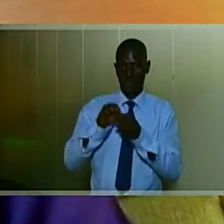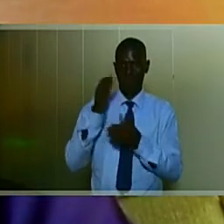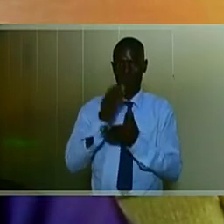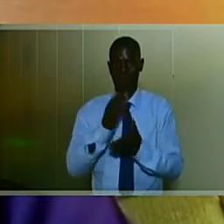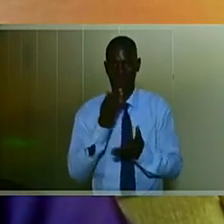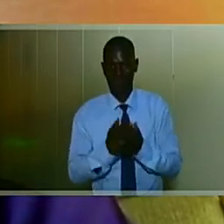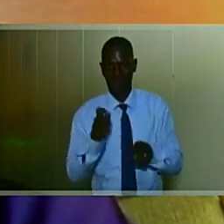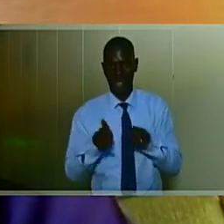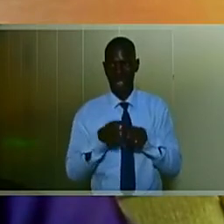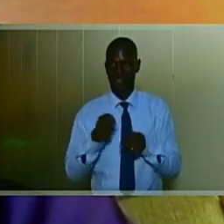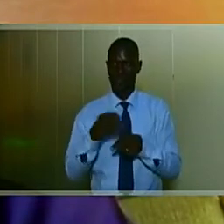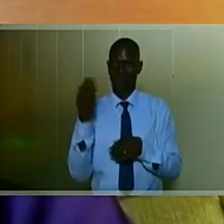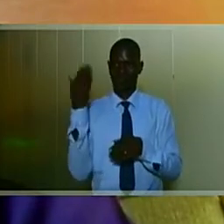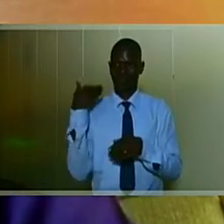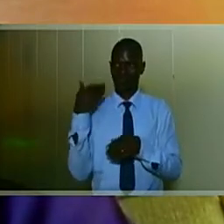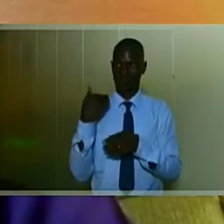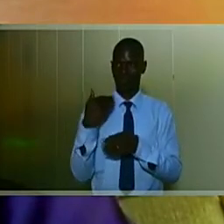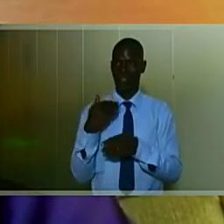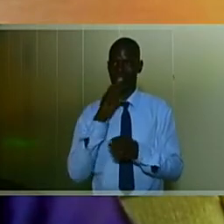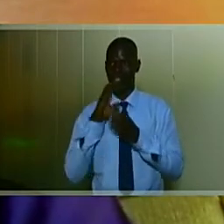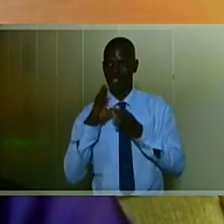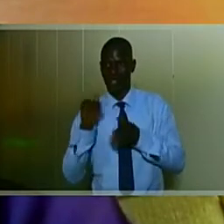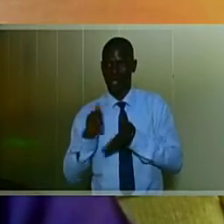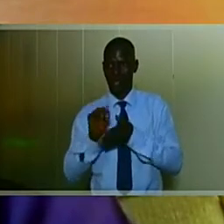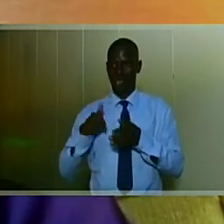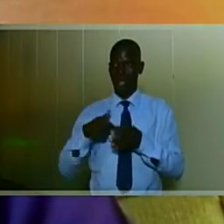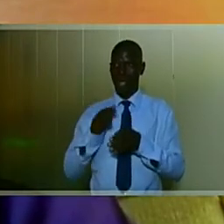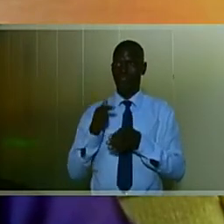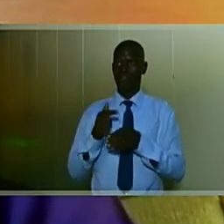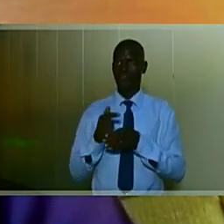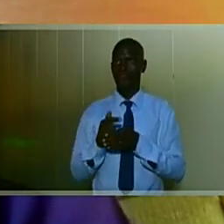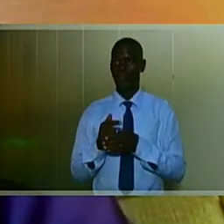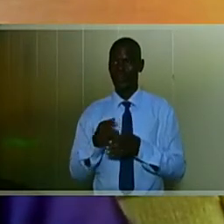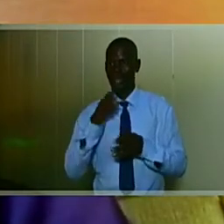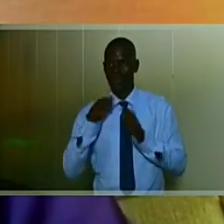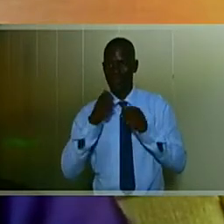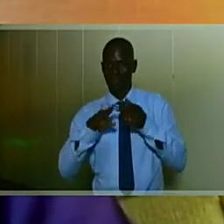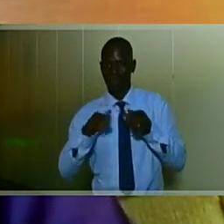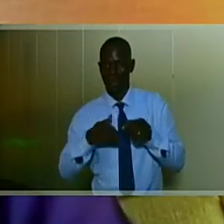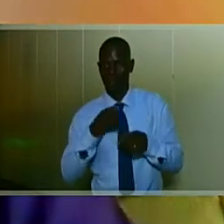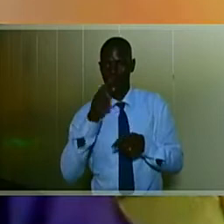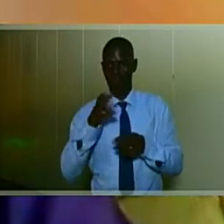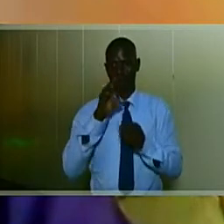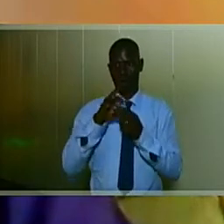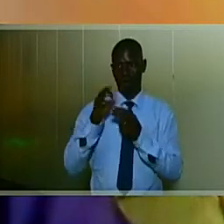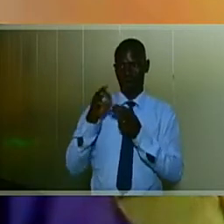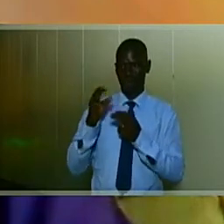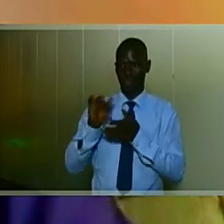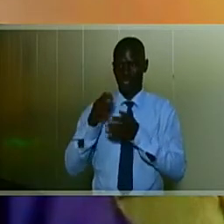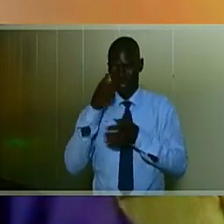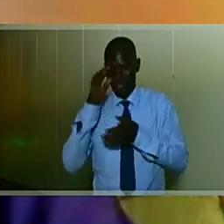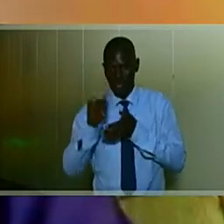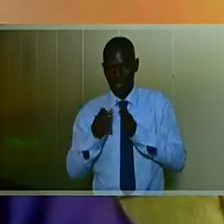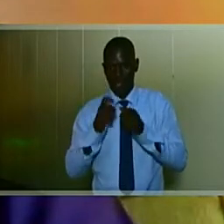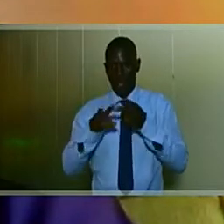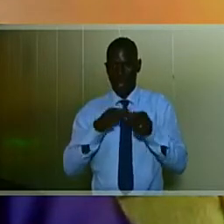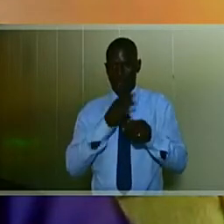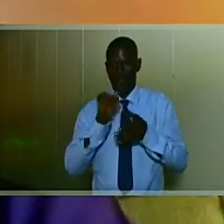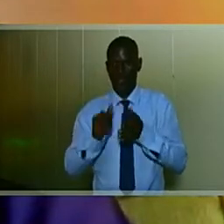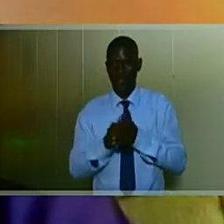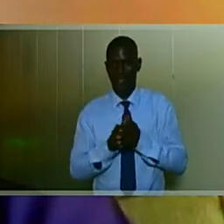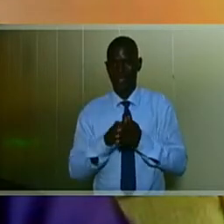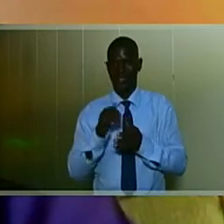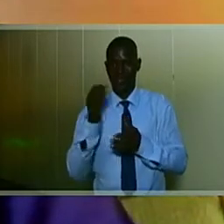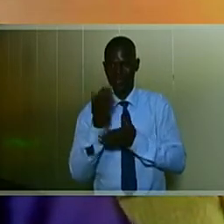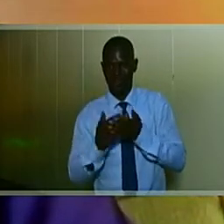previous sessions of the National Assembly, but to look at two options. And I think Professor Atayu Dega and some other